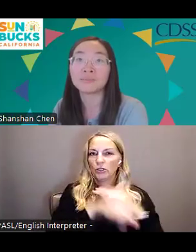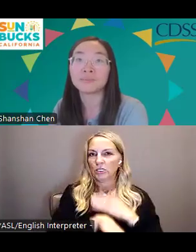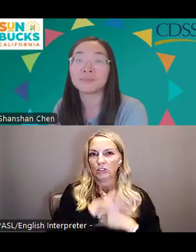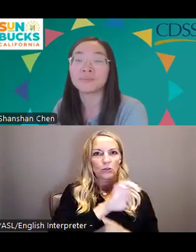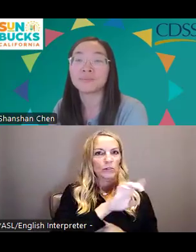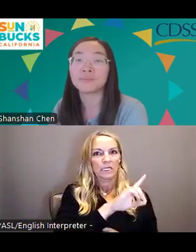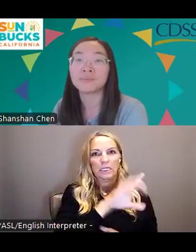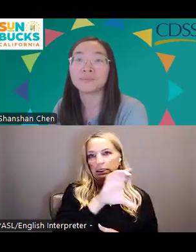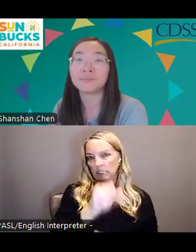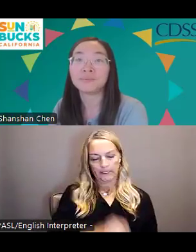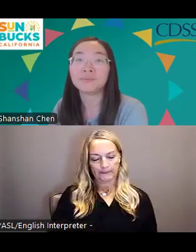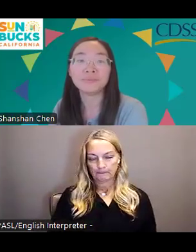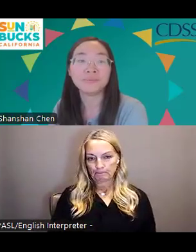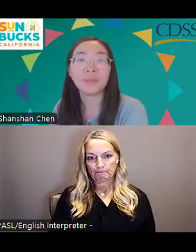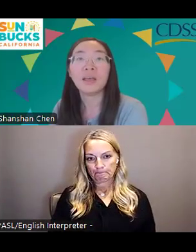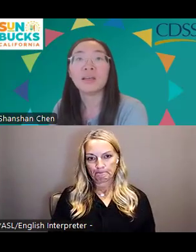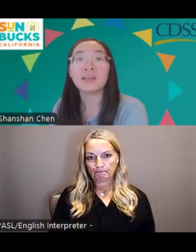EDCS.